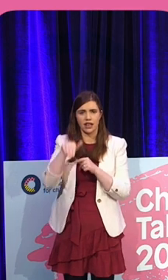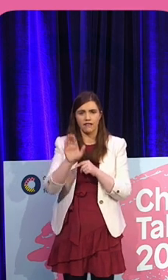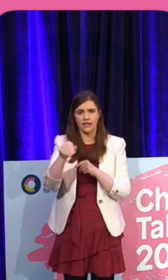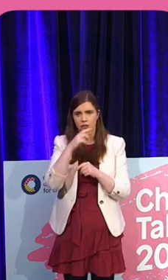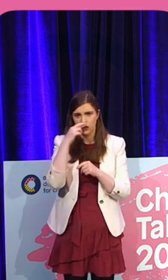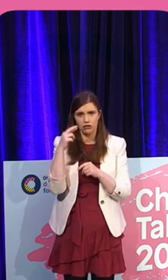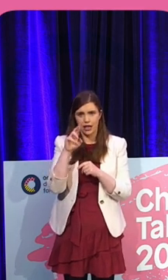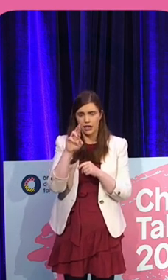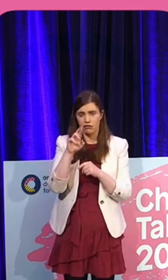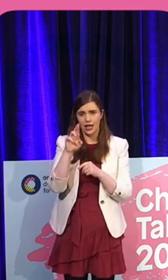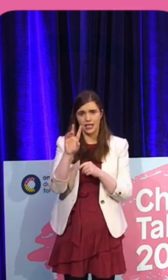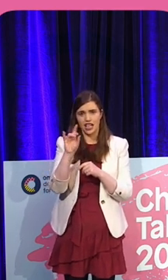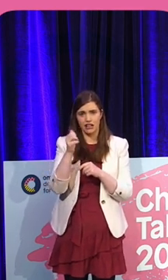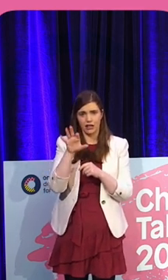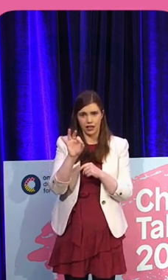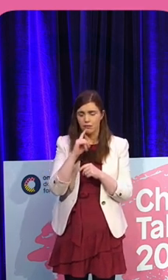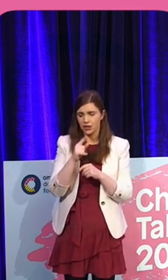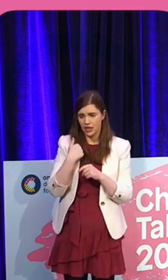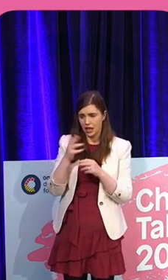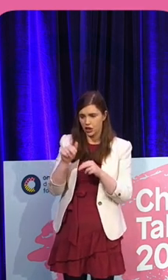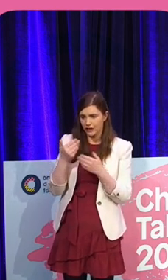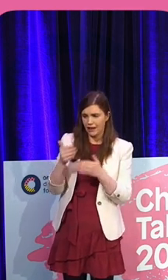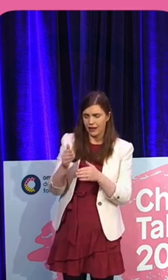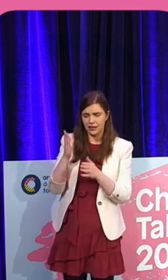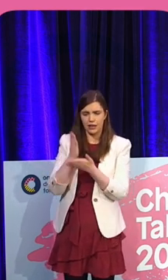I could have left it there, but I chose to get answers.